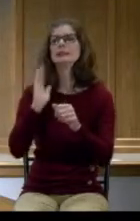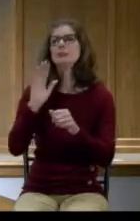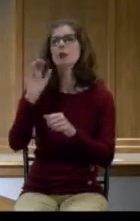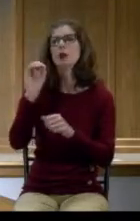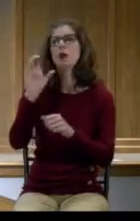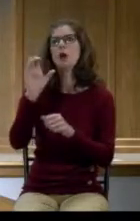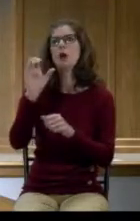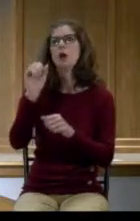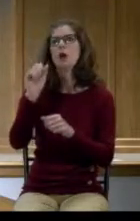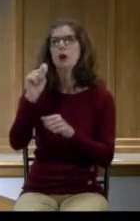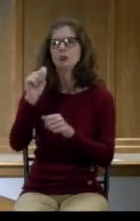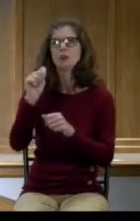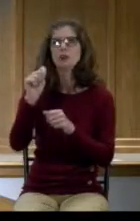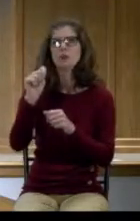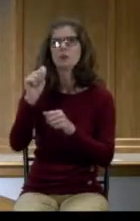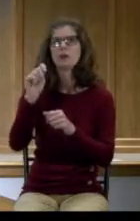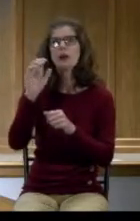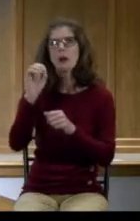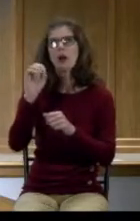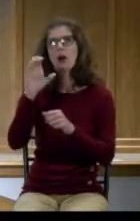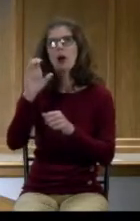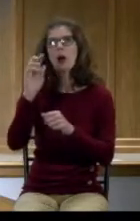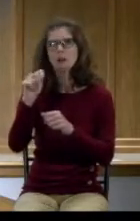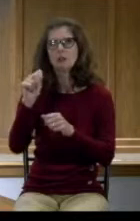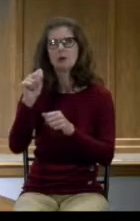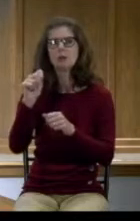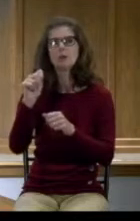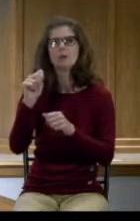the first day of the ice storm.